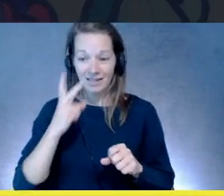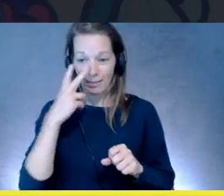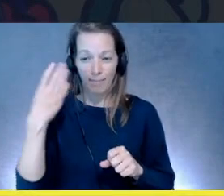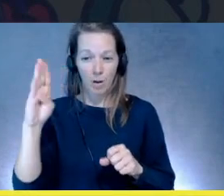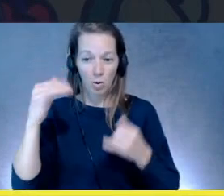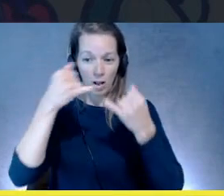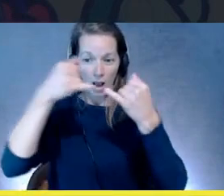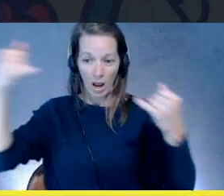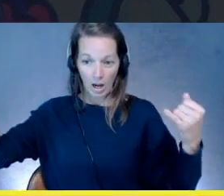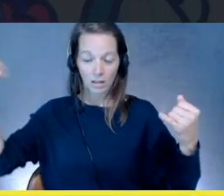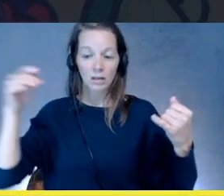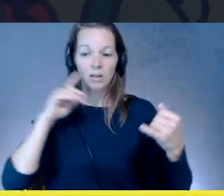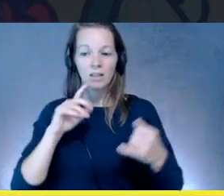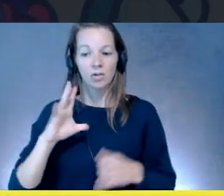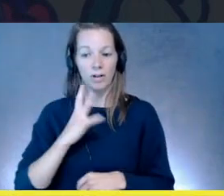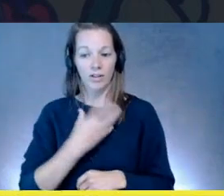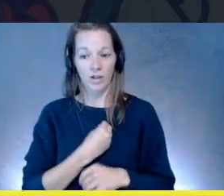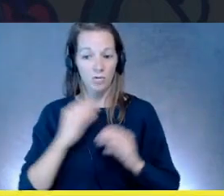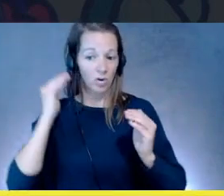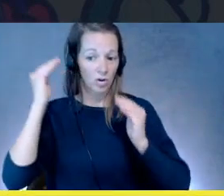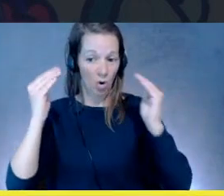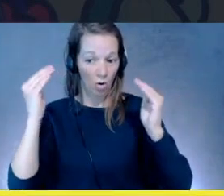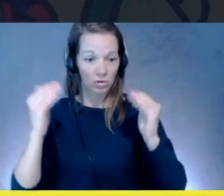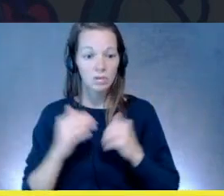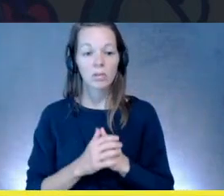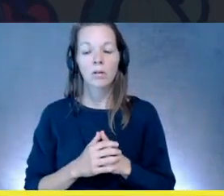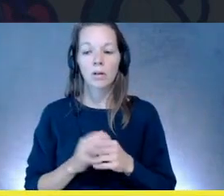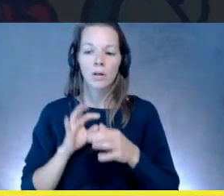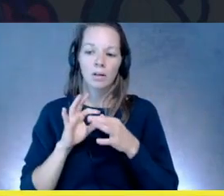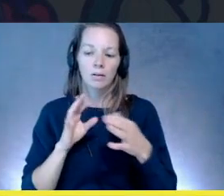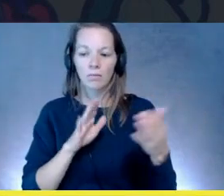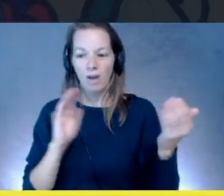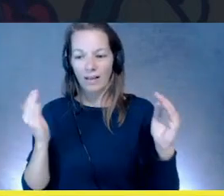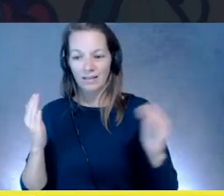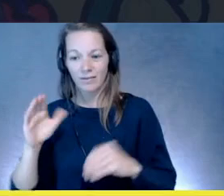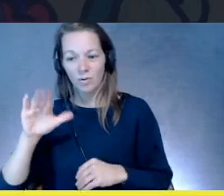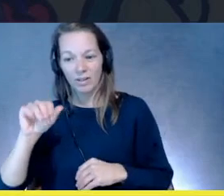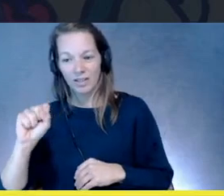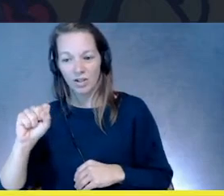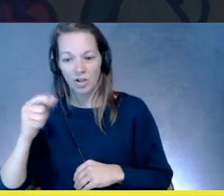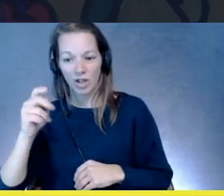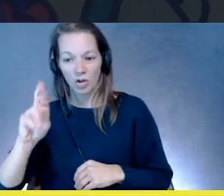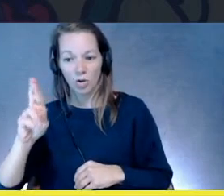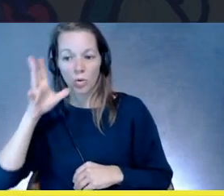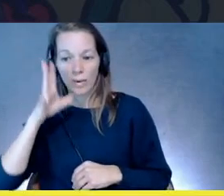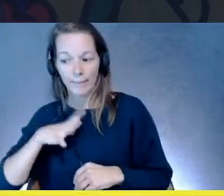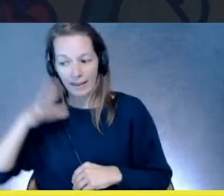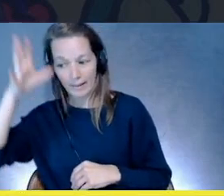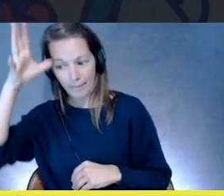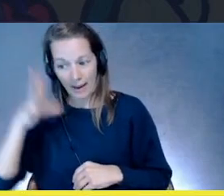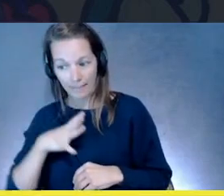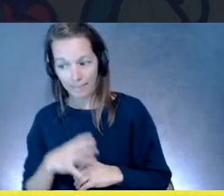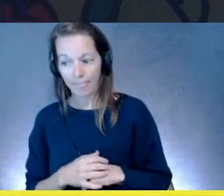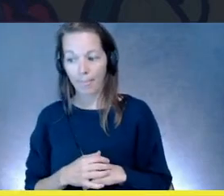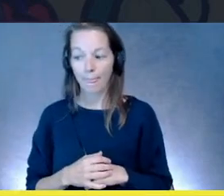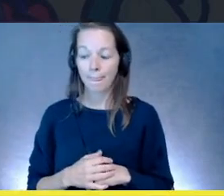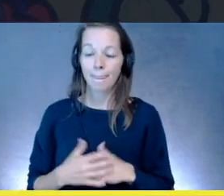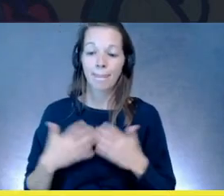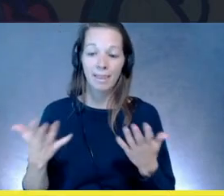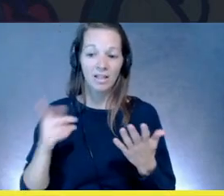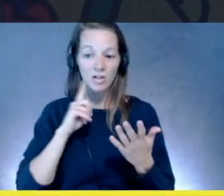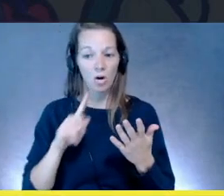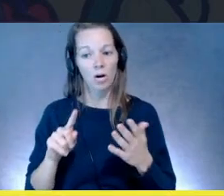top represents transgender adults relative to cisgender women and cisgender men. And these estimates are controlling for